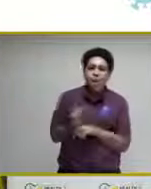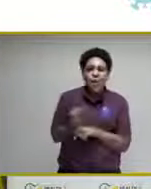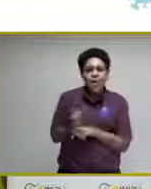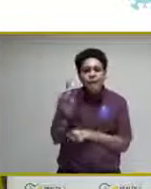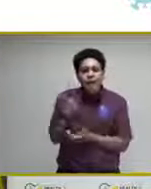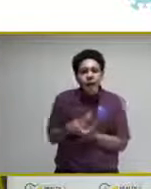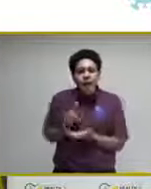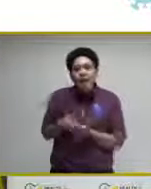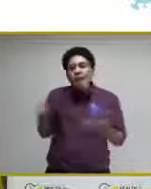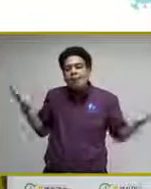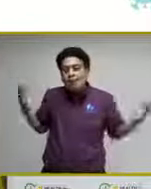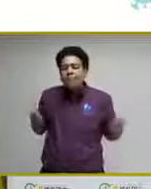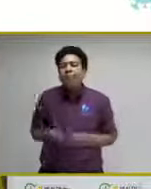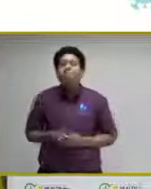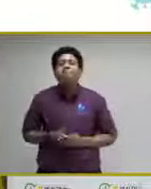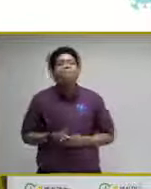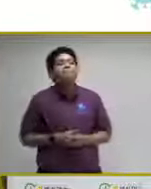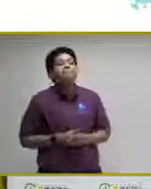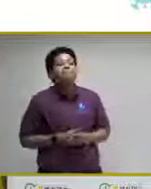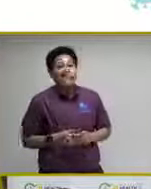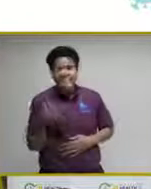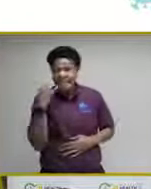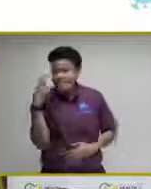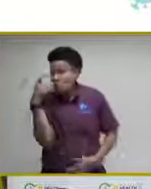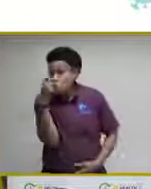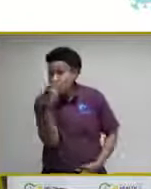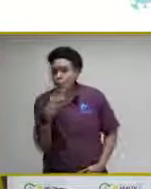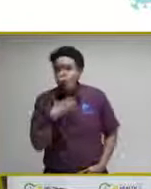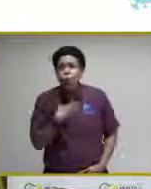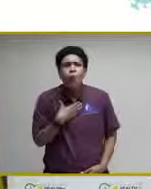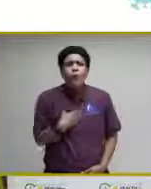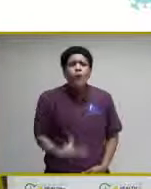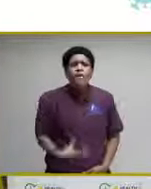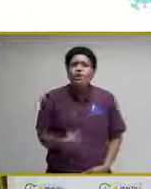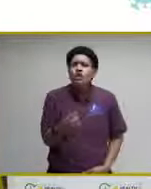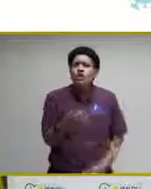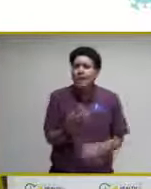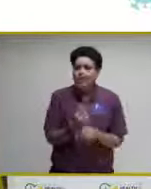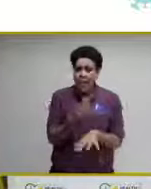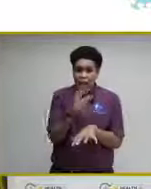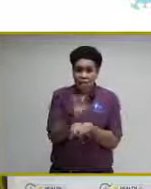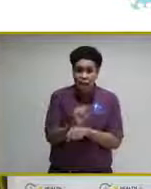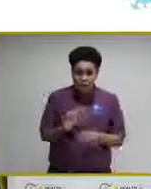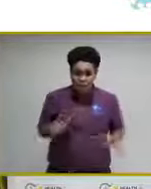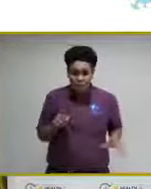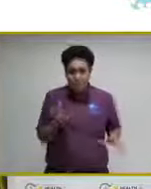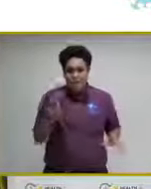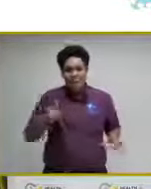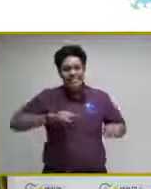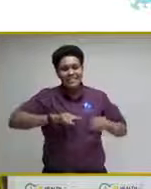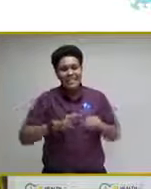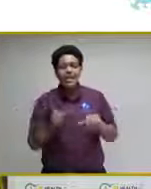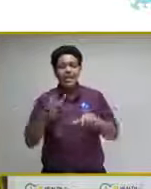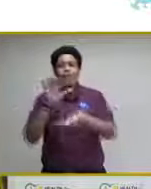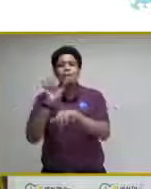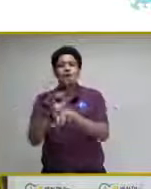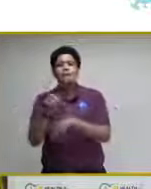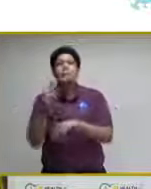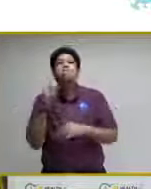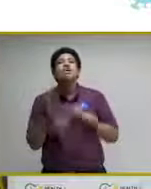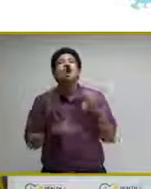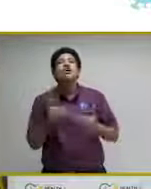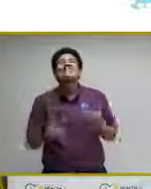etc. Now, if you wish to get an appointment, you must start the appointment